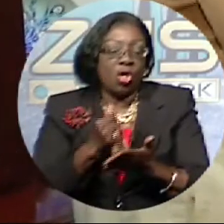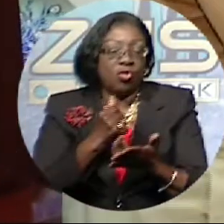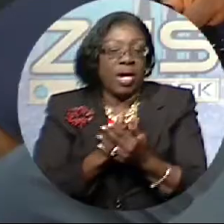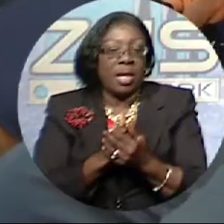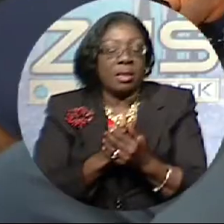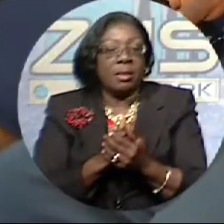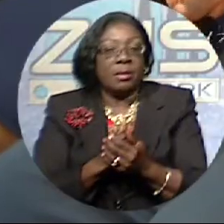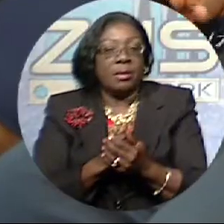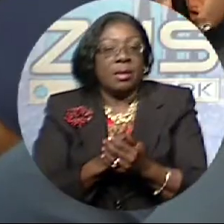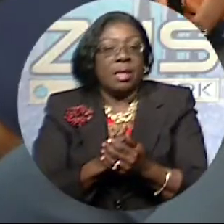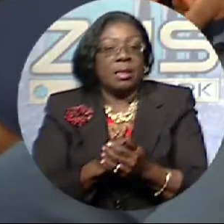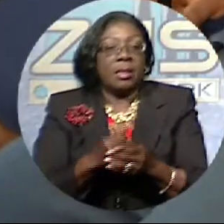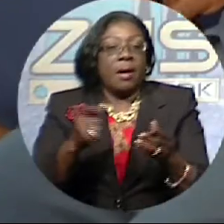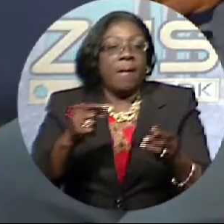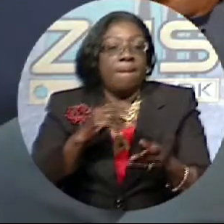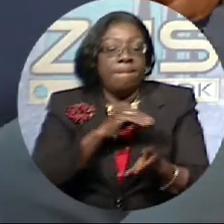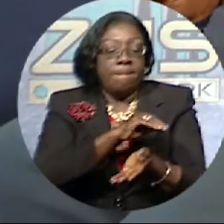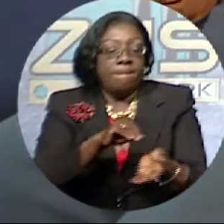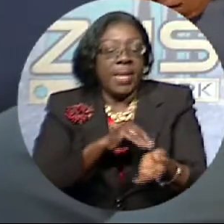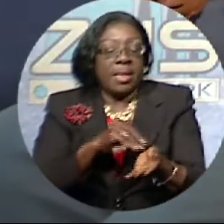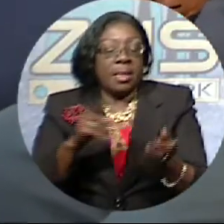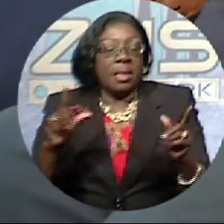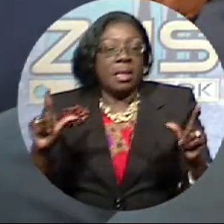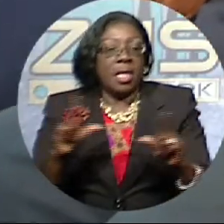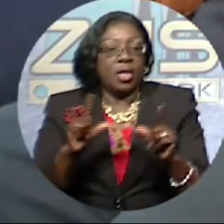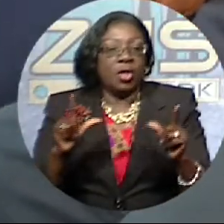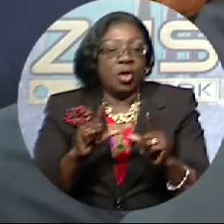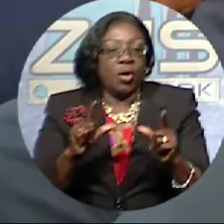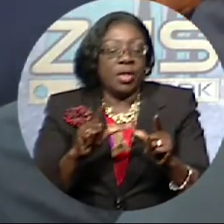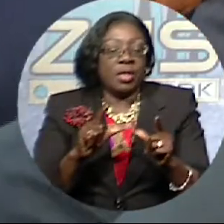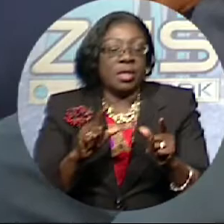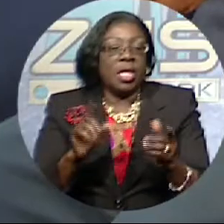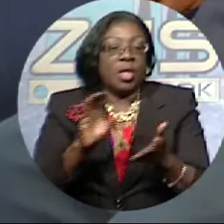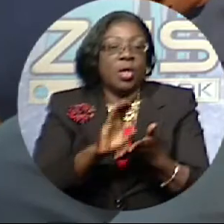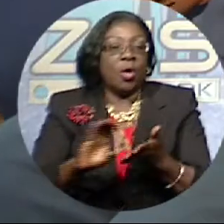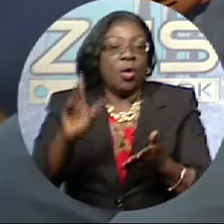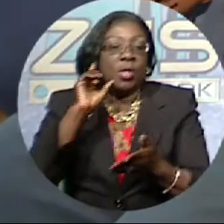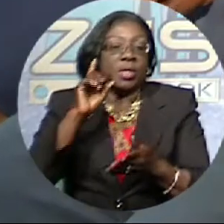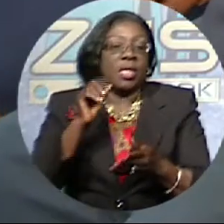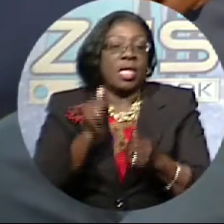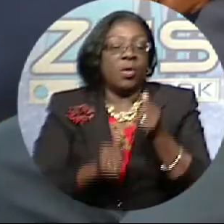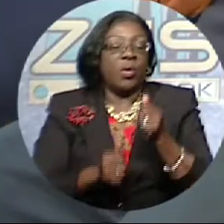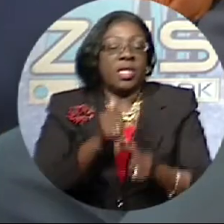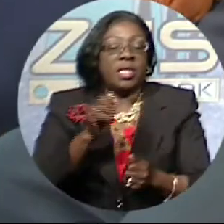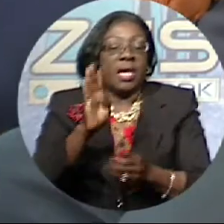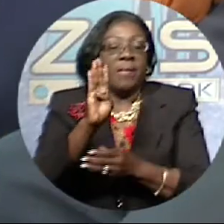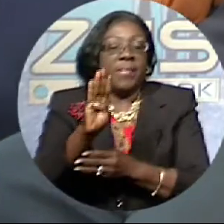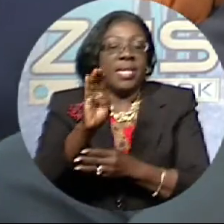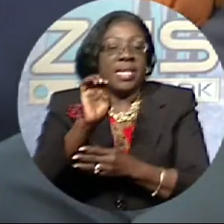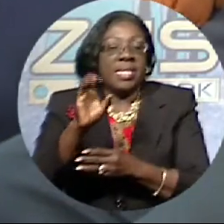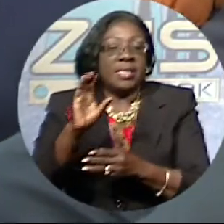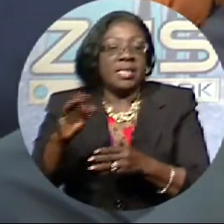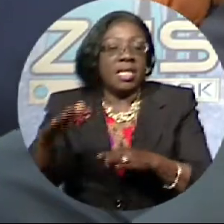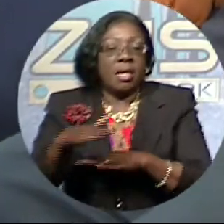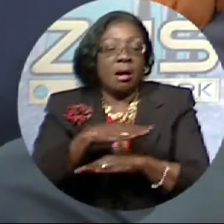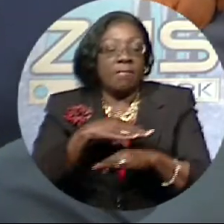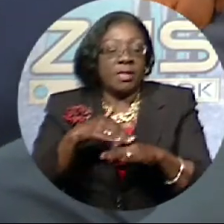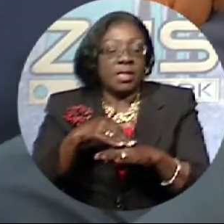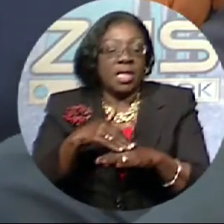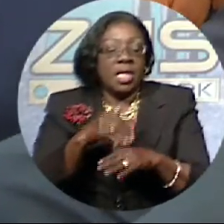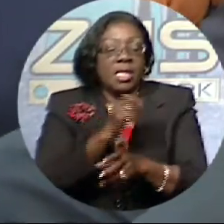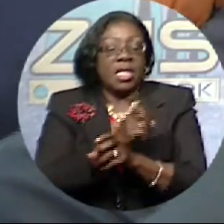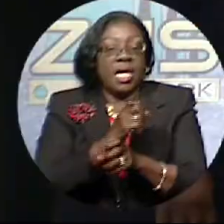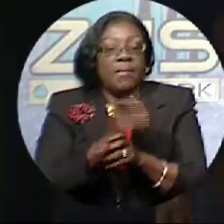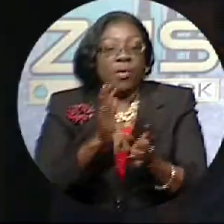employee medical insurance and pension plan, the entire cost of which BEC covers. Under the new agreement, existing employees will maintain